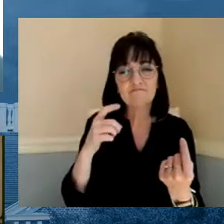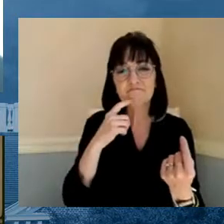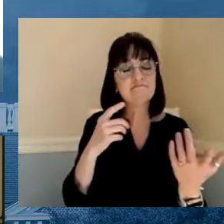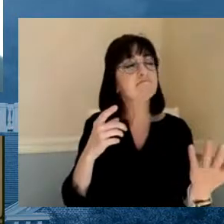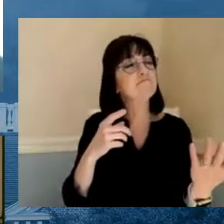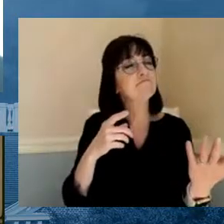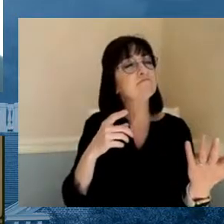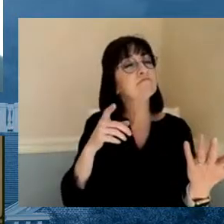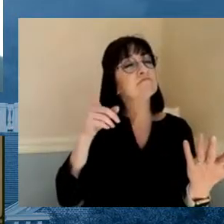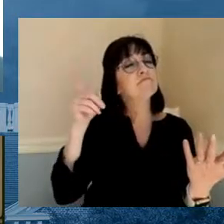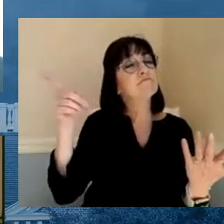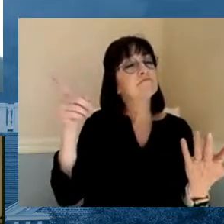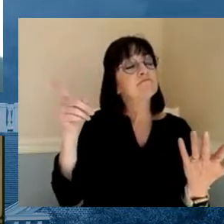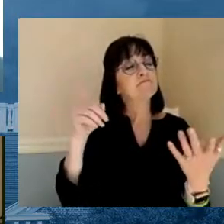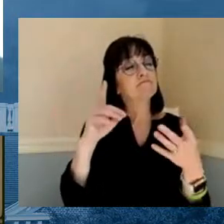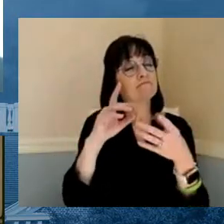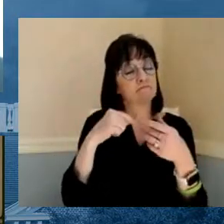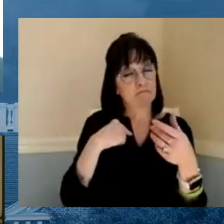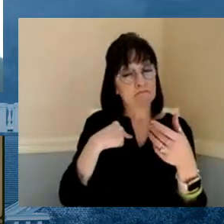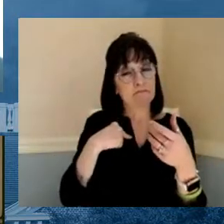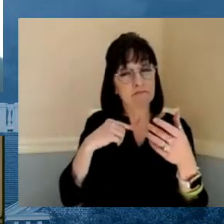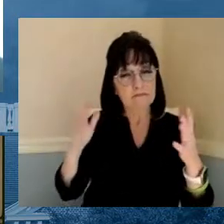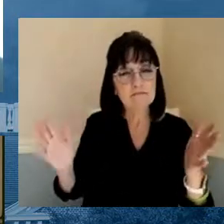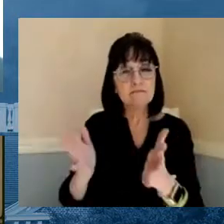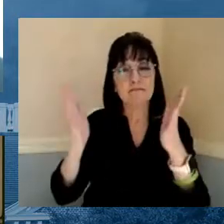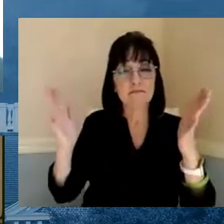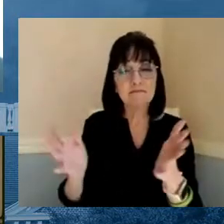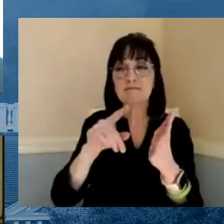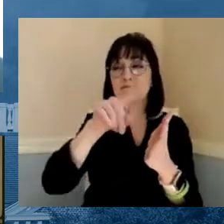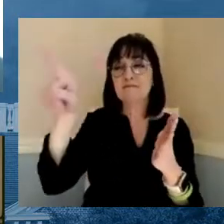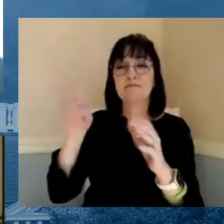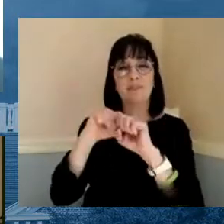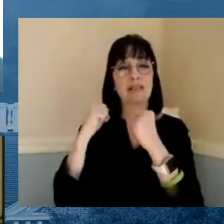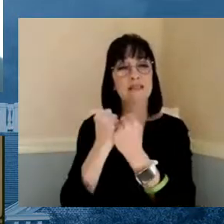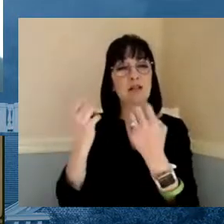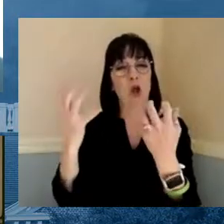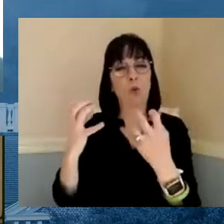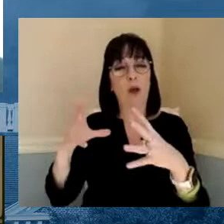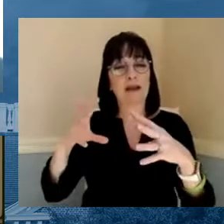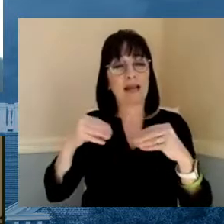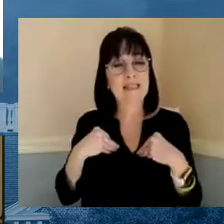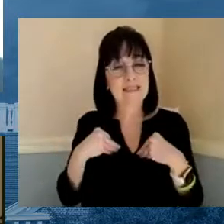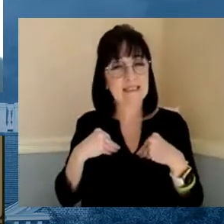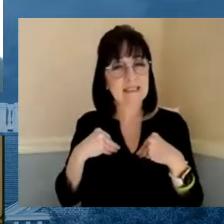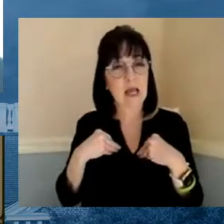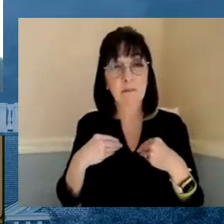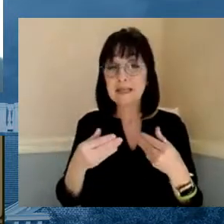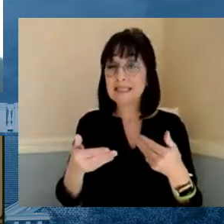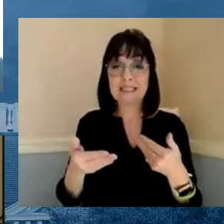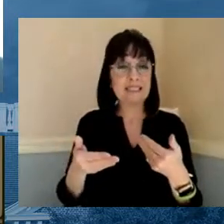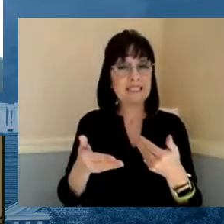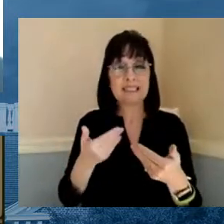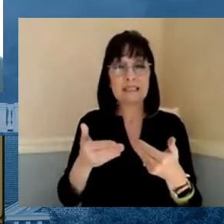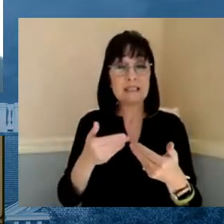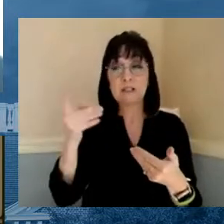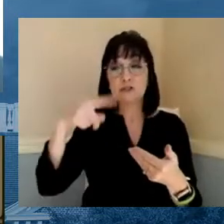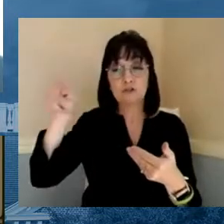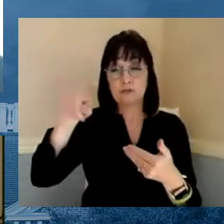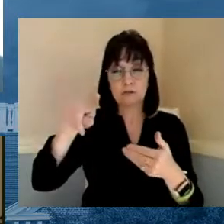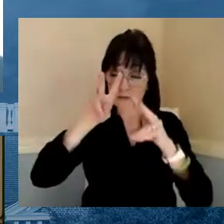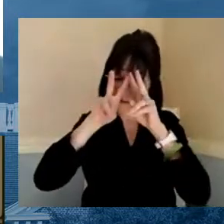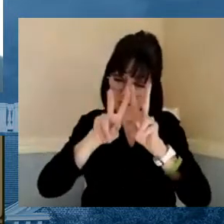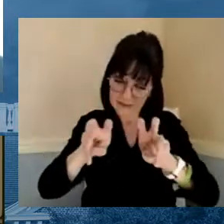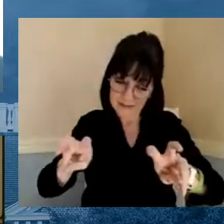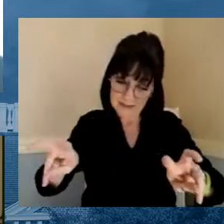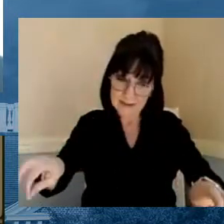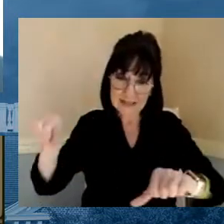I've been pushing society to be accepting my entire life, but it has actually been easier to rewrite the genetic code than to